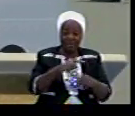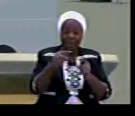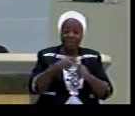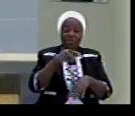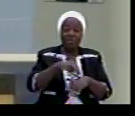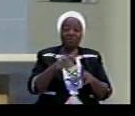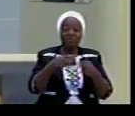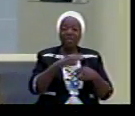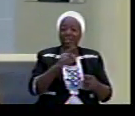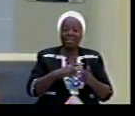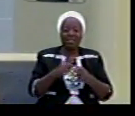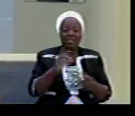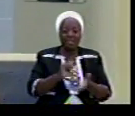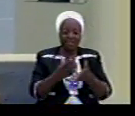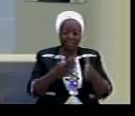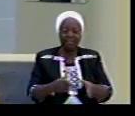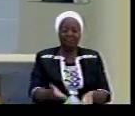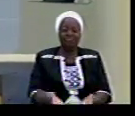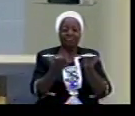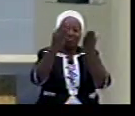to life.